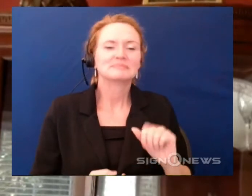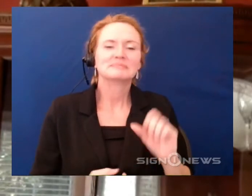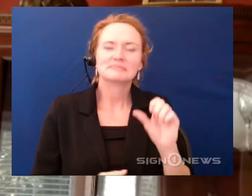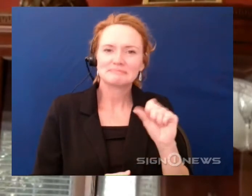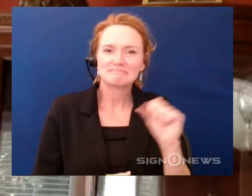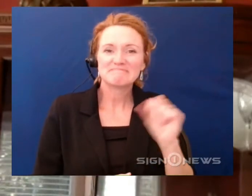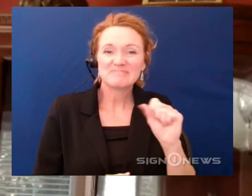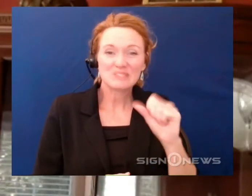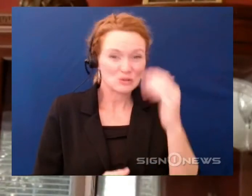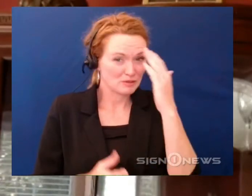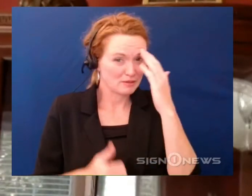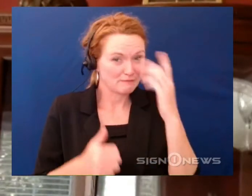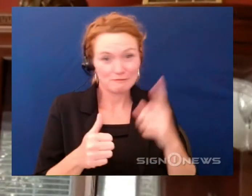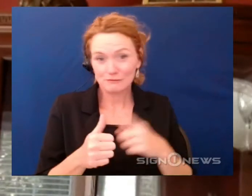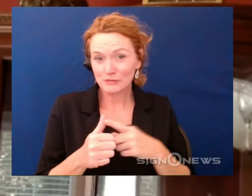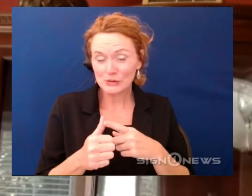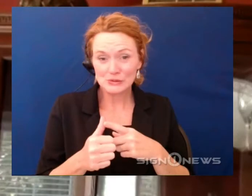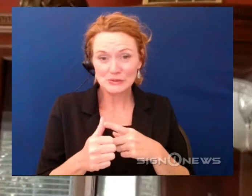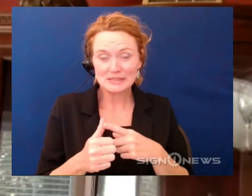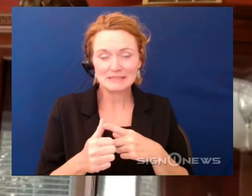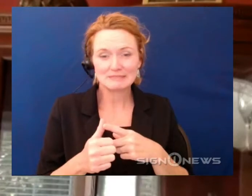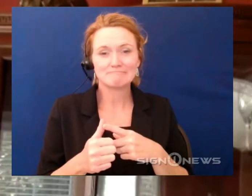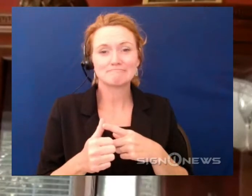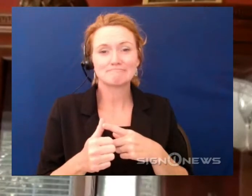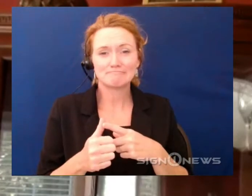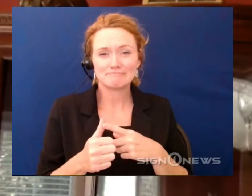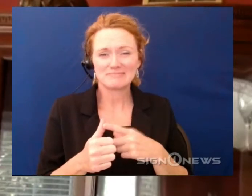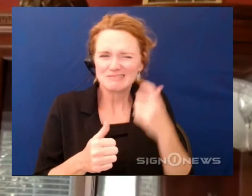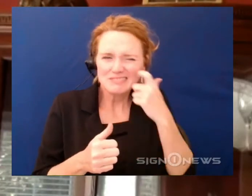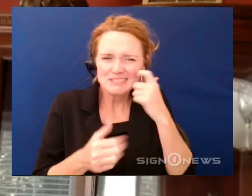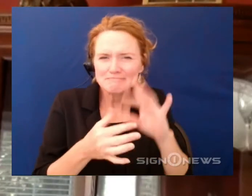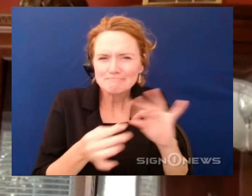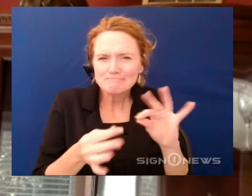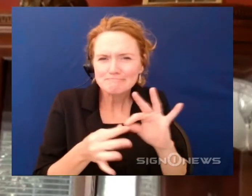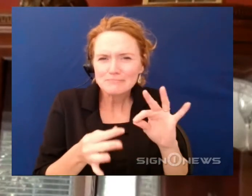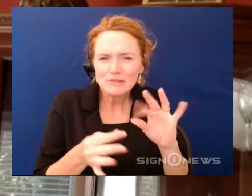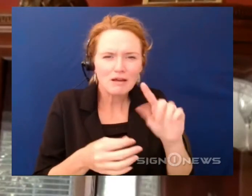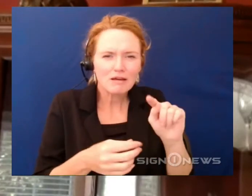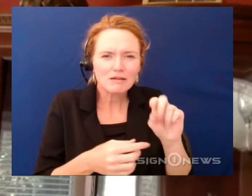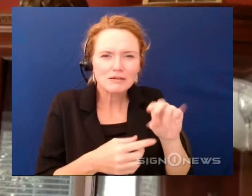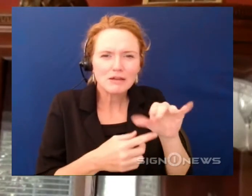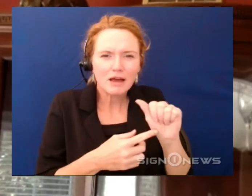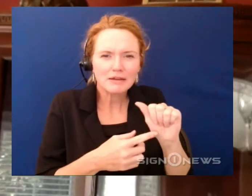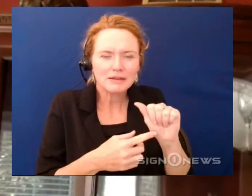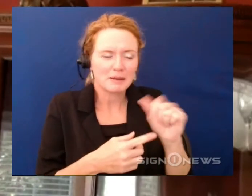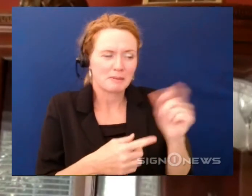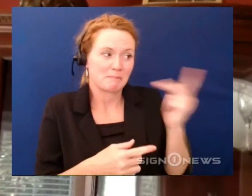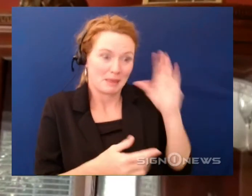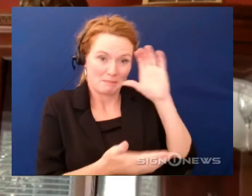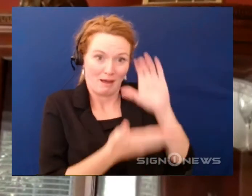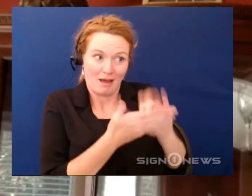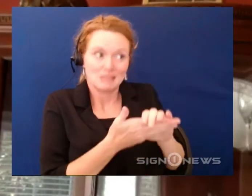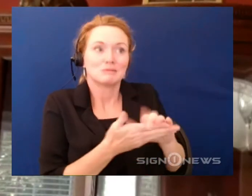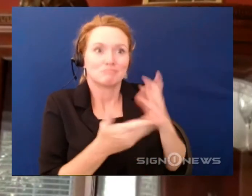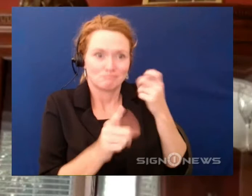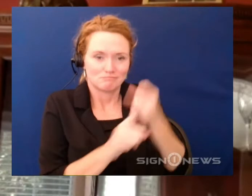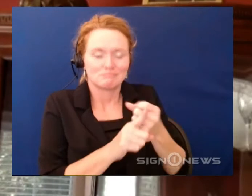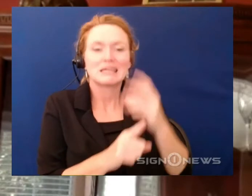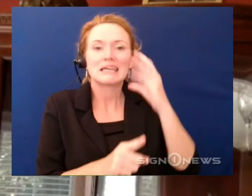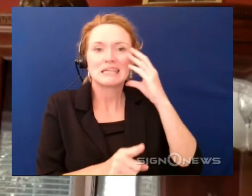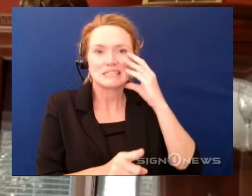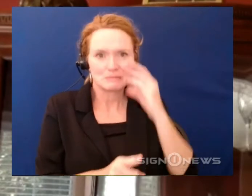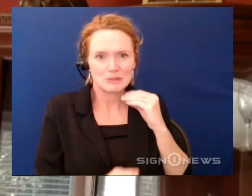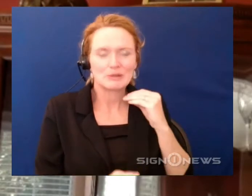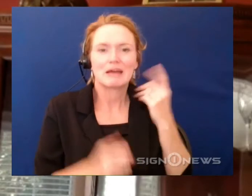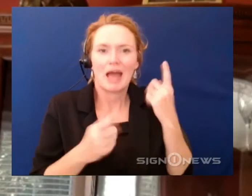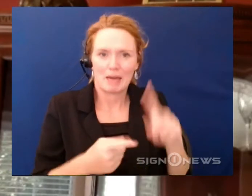You know, the first thing that you just touched on, Tana, is what my husband and I experienced. And I